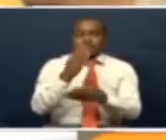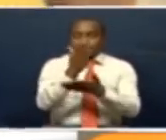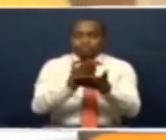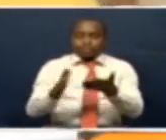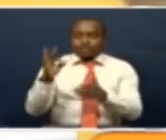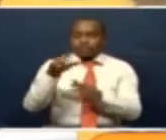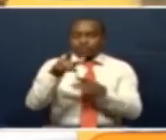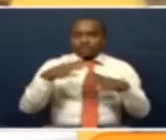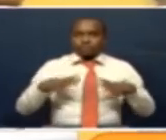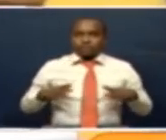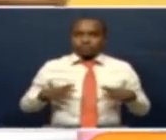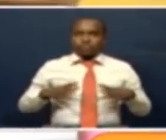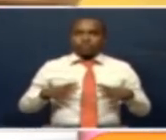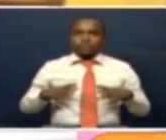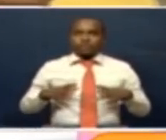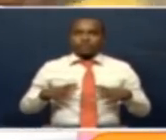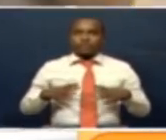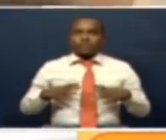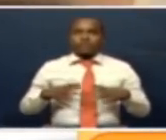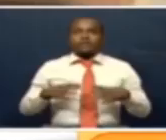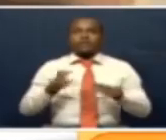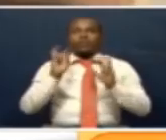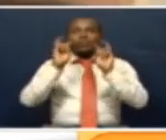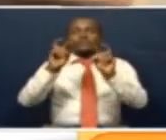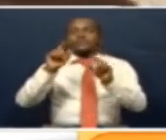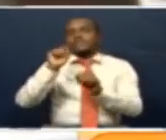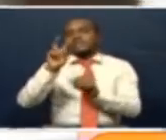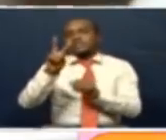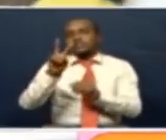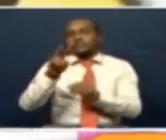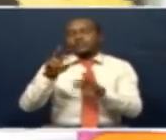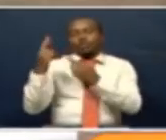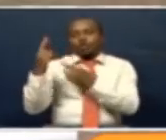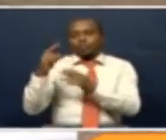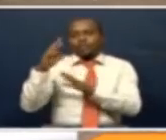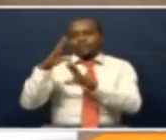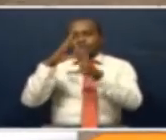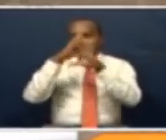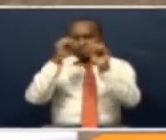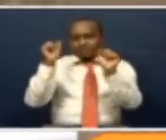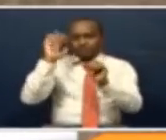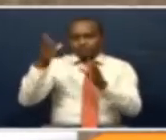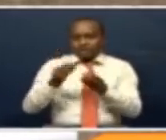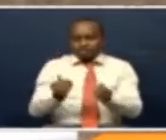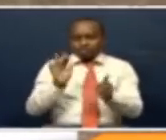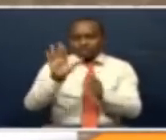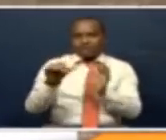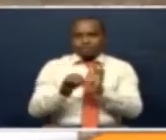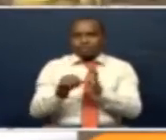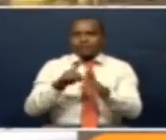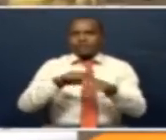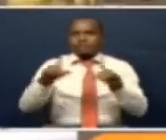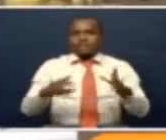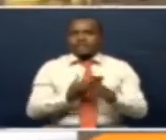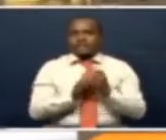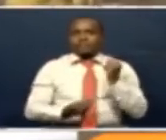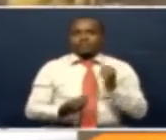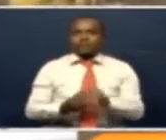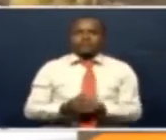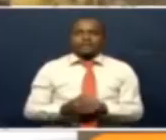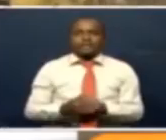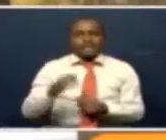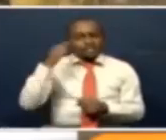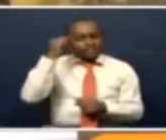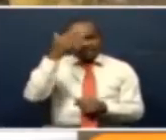victims tuned in to the State of the Nation address, hoping the president would address their plight. They were disappointed. Tumesaulika